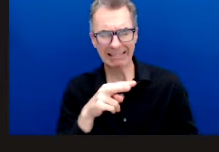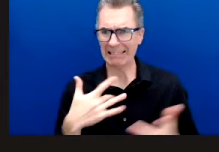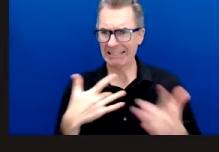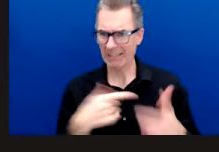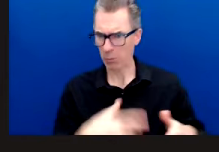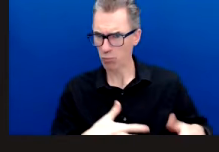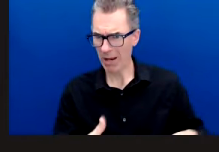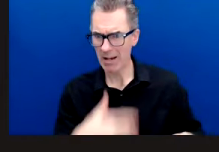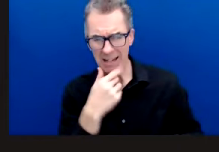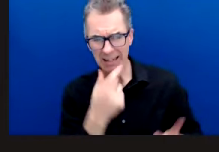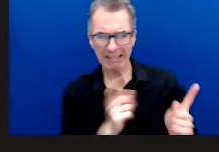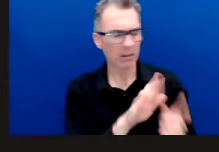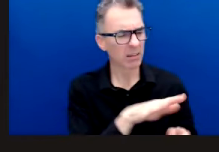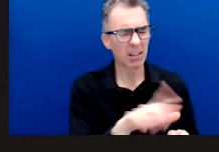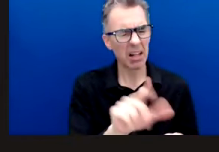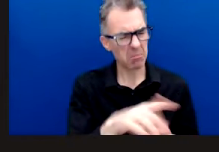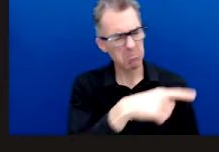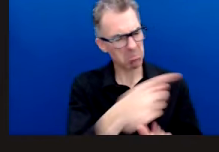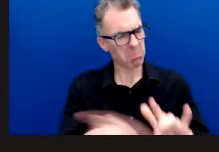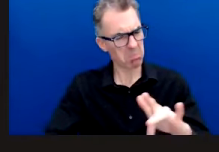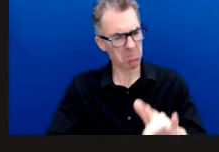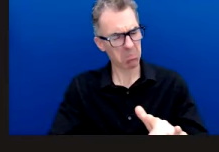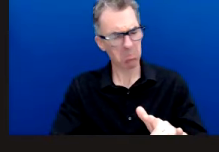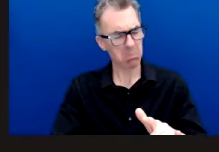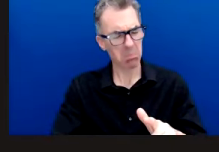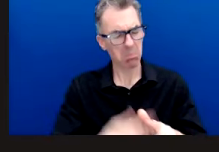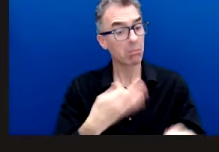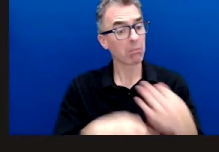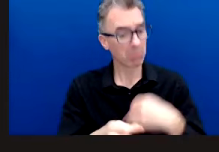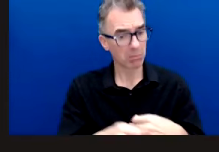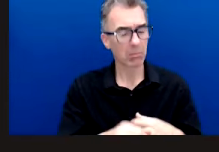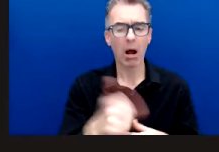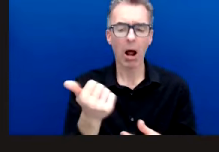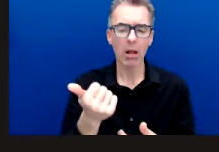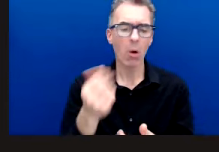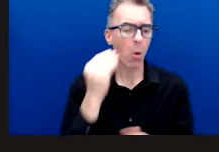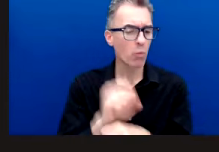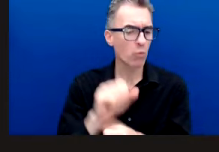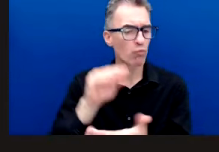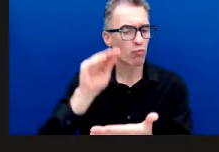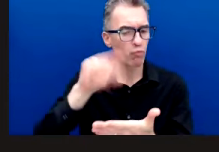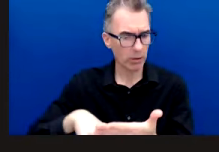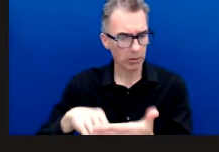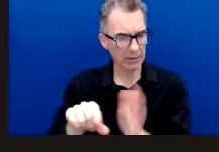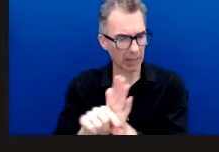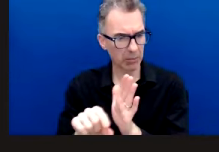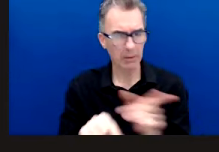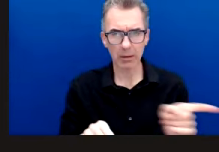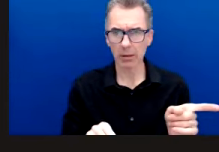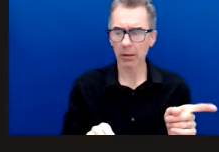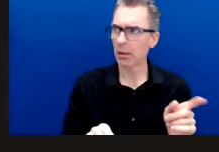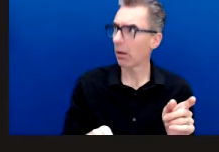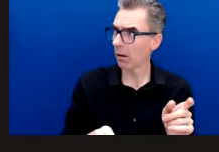tells her she should skip the lab sessions and offers her a written assignment instead. The student later tells another